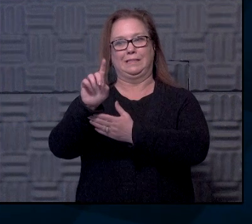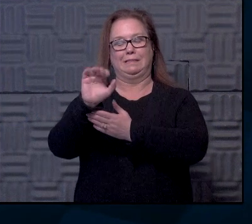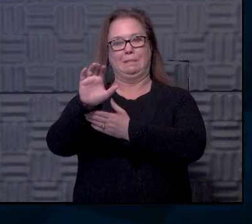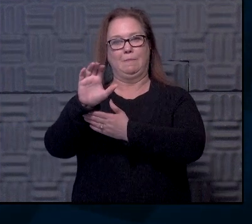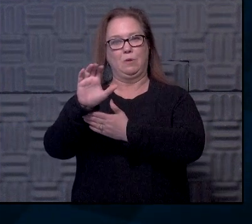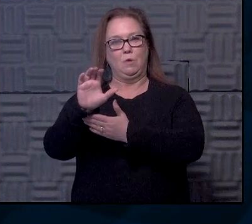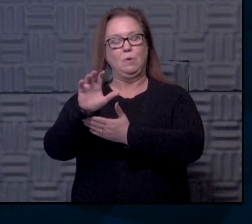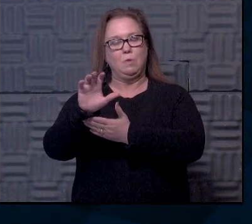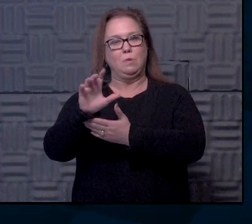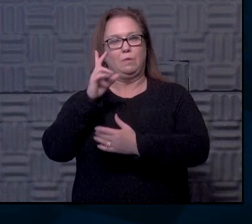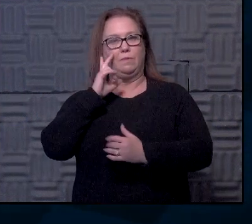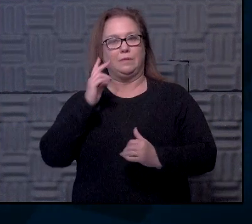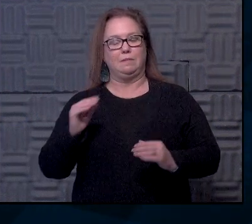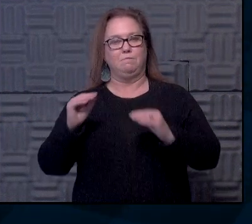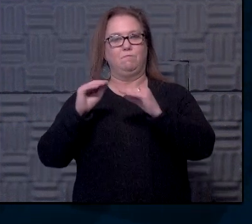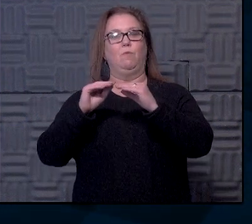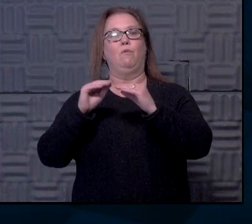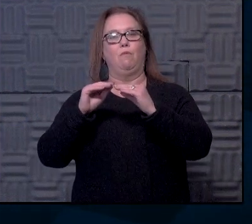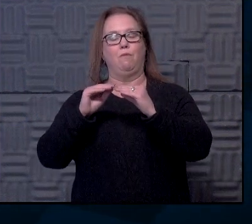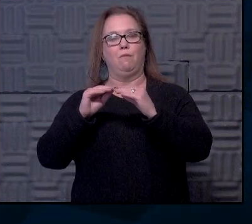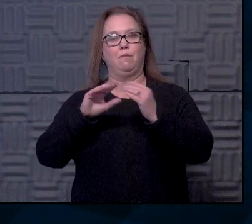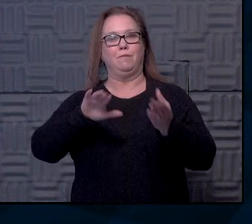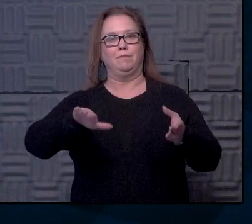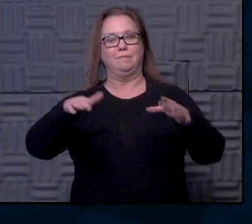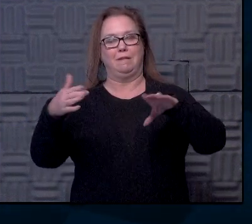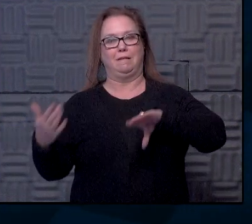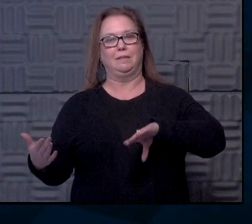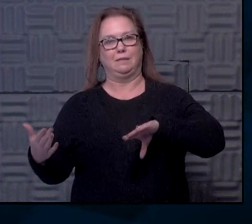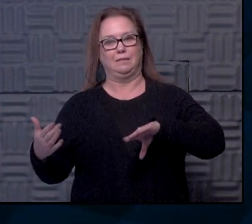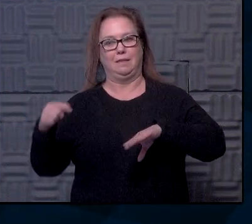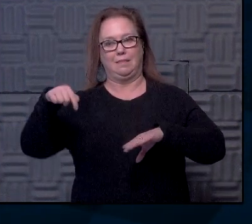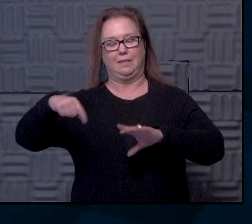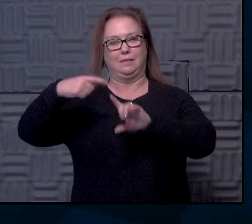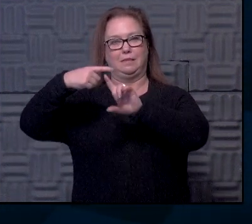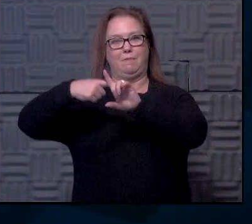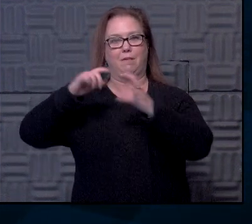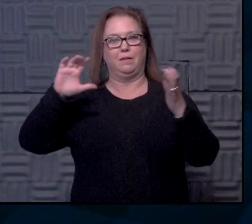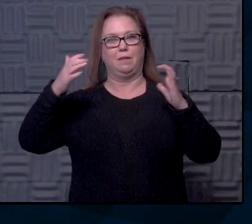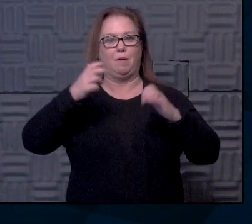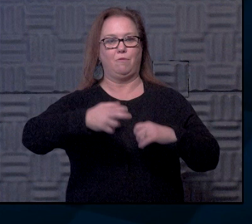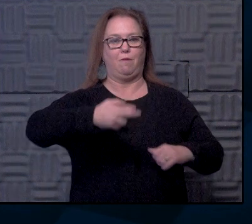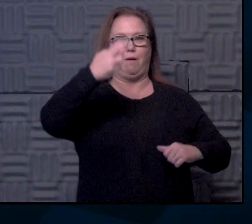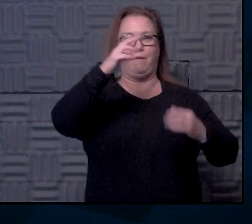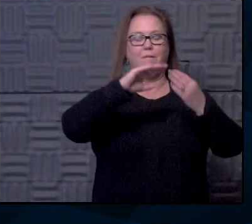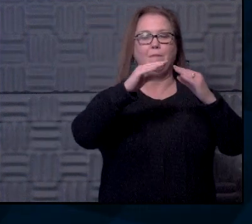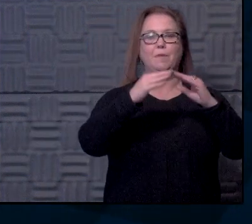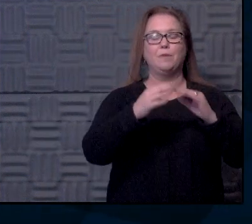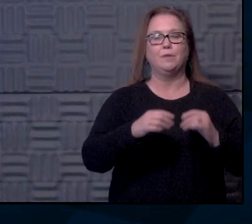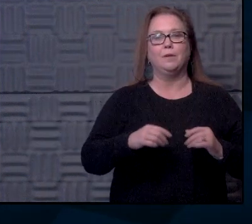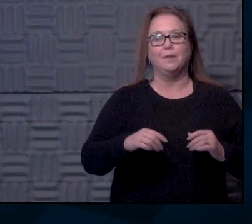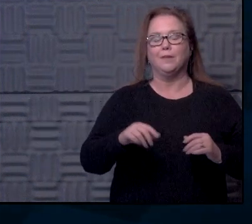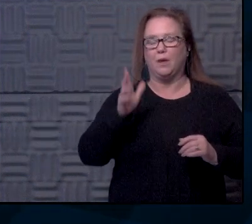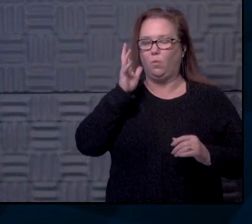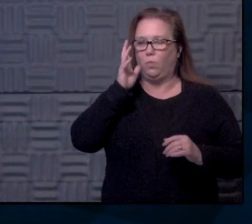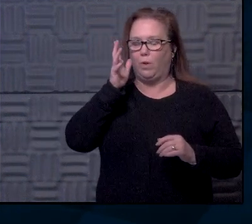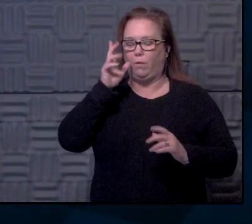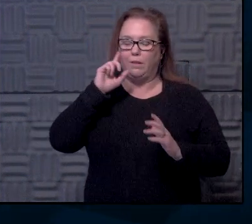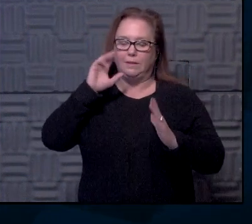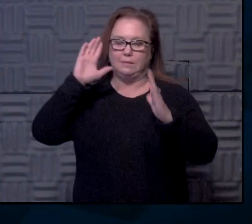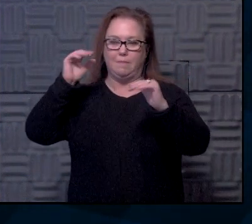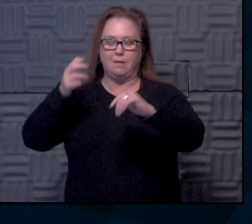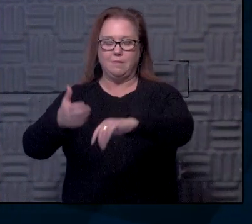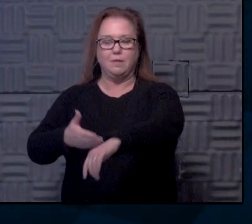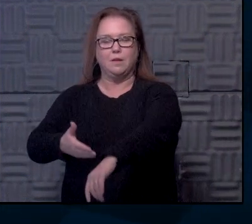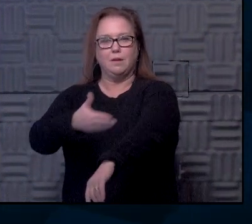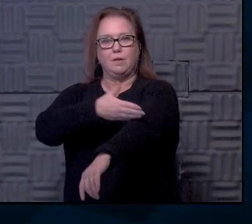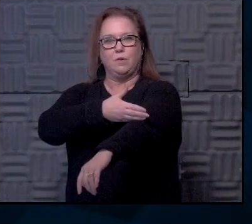of December, we've seen more deaths than our previous high. And unfortunately, we expect that number to increase as well as